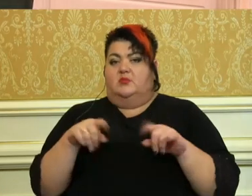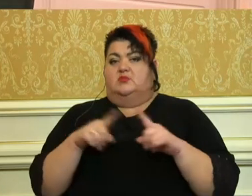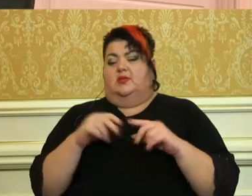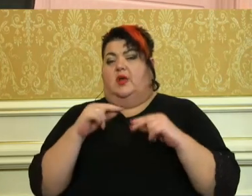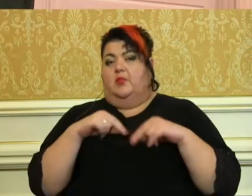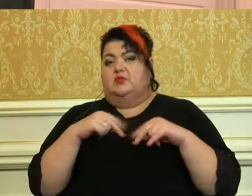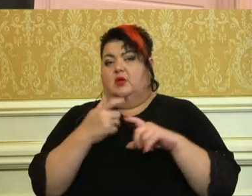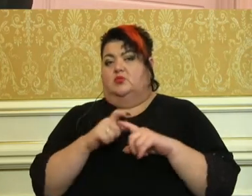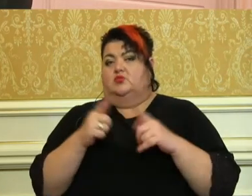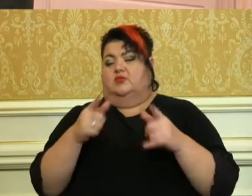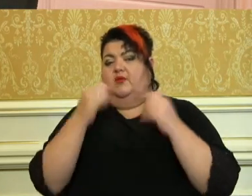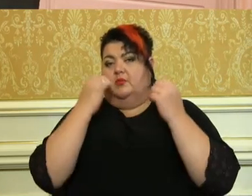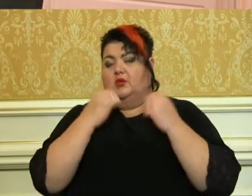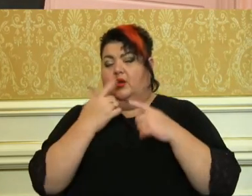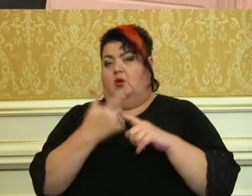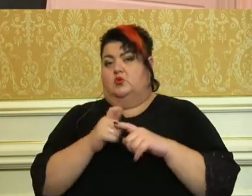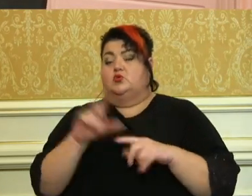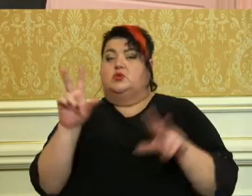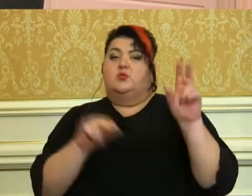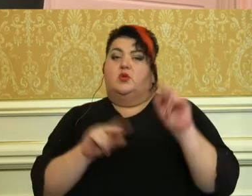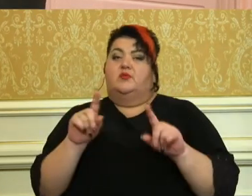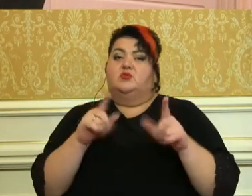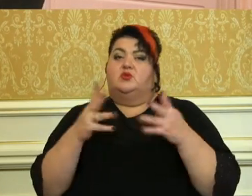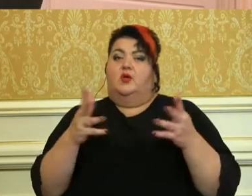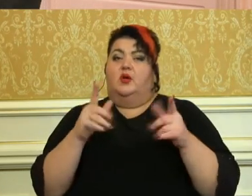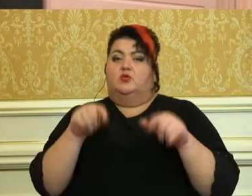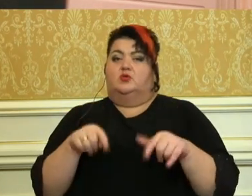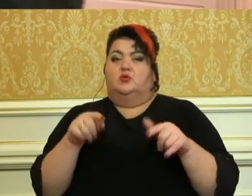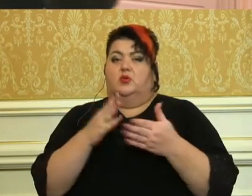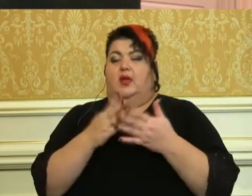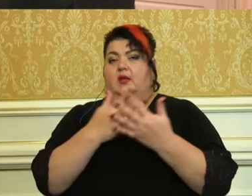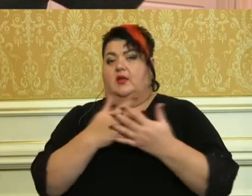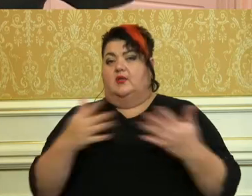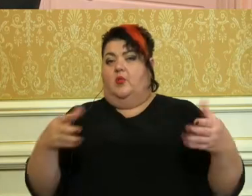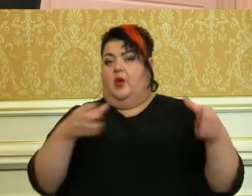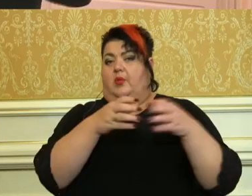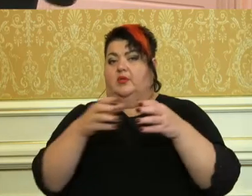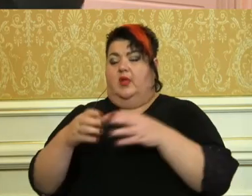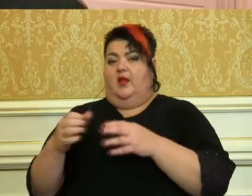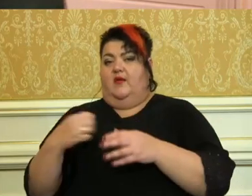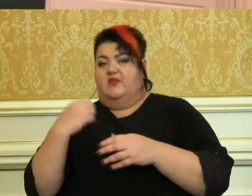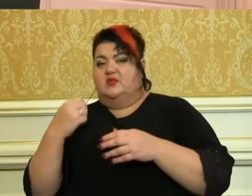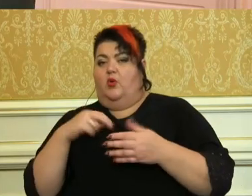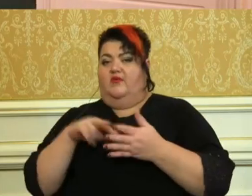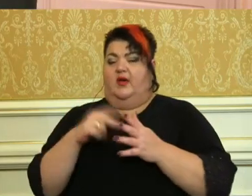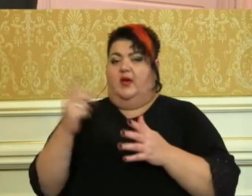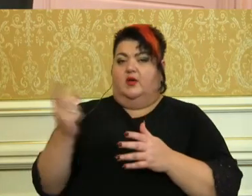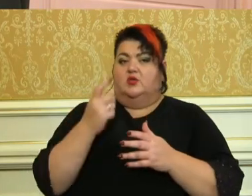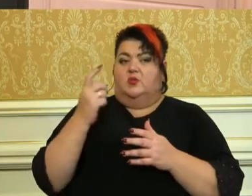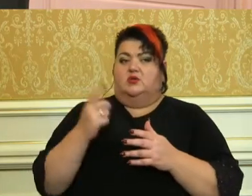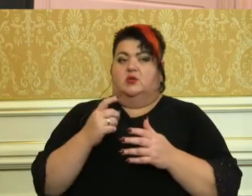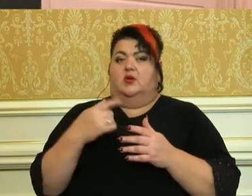lady, is not self-assured, so we have to support her. So well, and I think We do have lots of